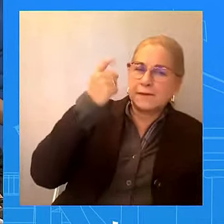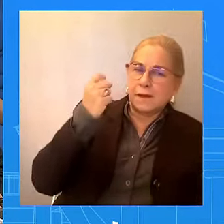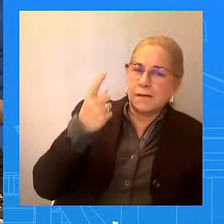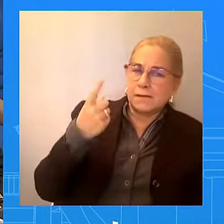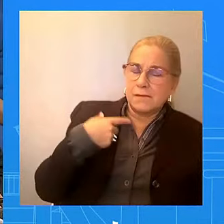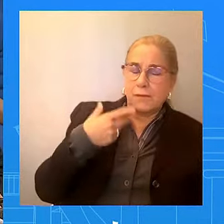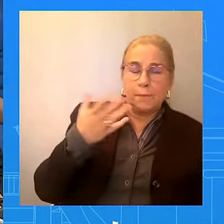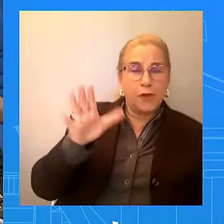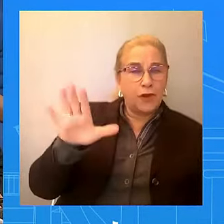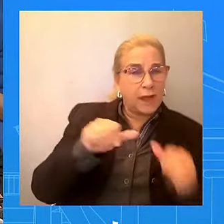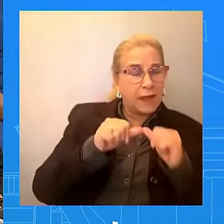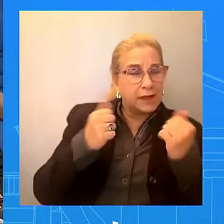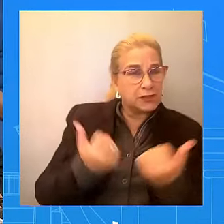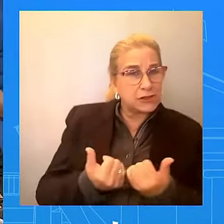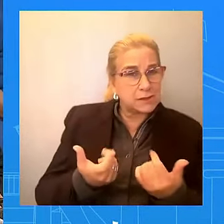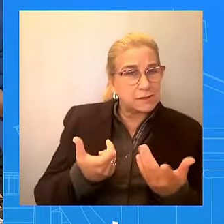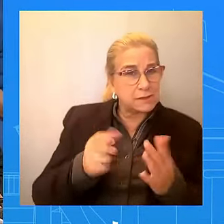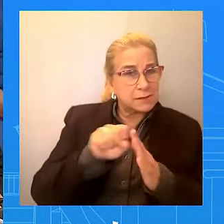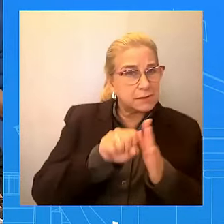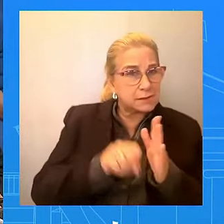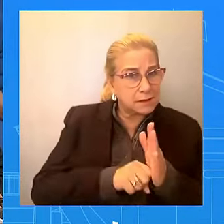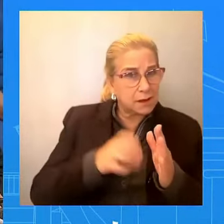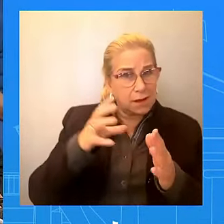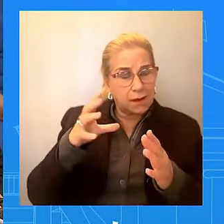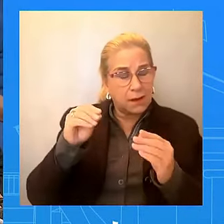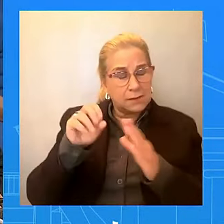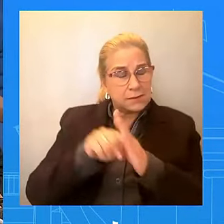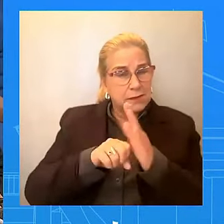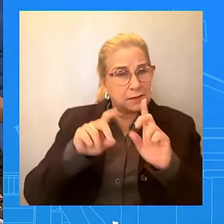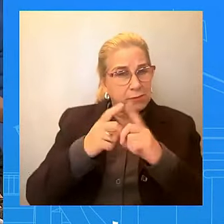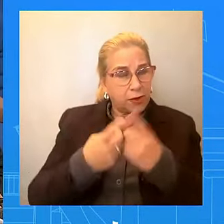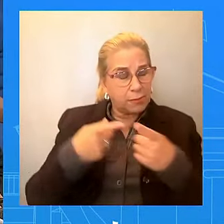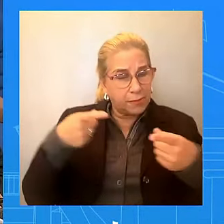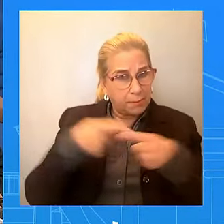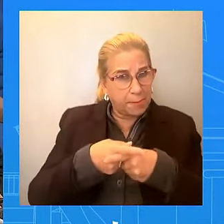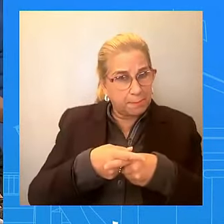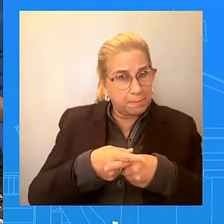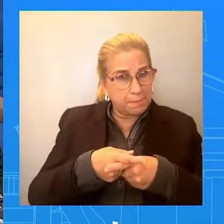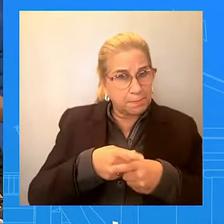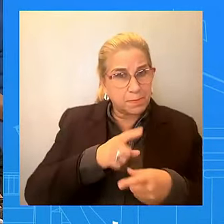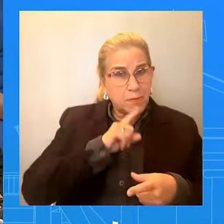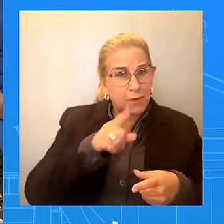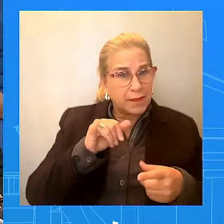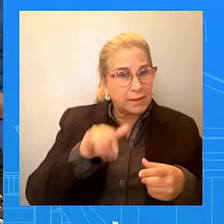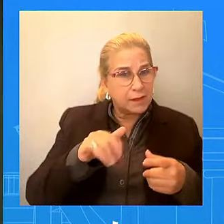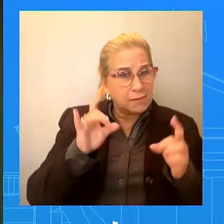a man who was arrested for an Election Day terror plot. How do you not have those answers prepared?